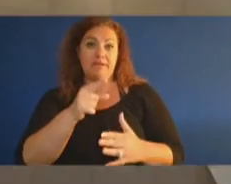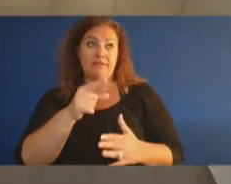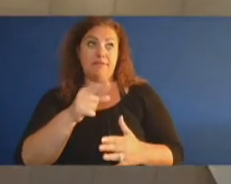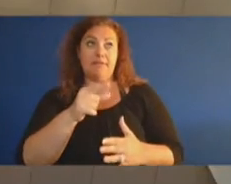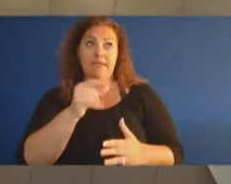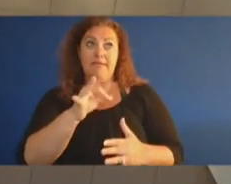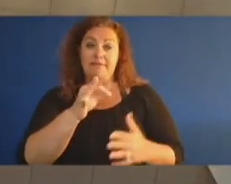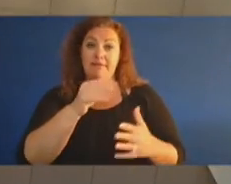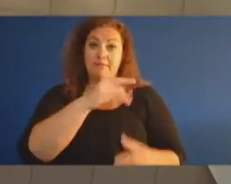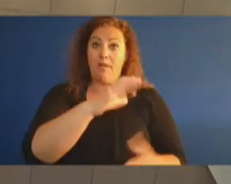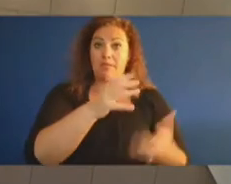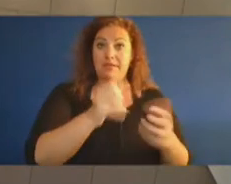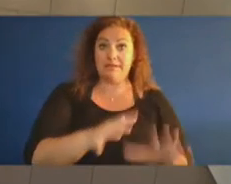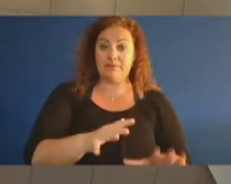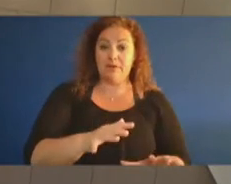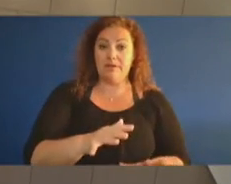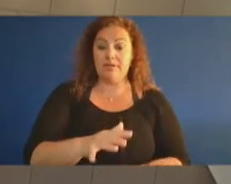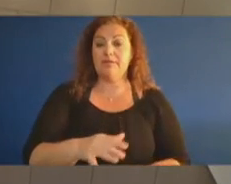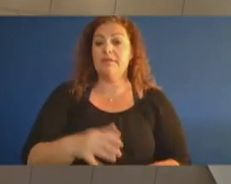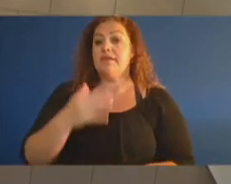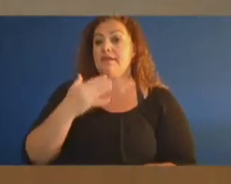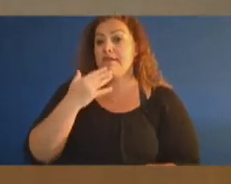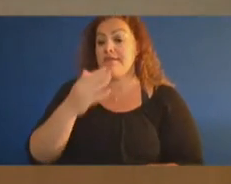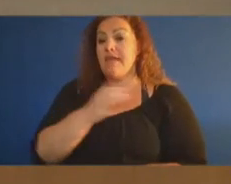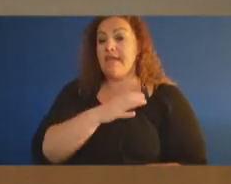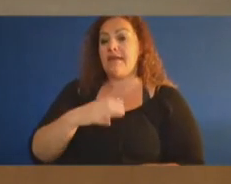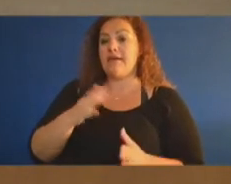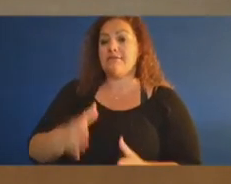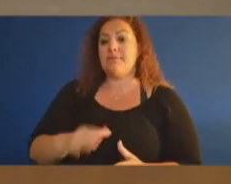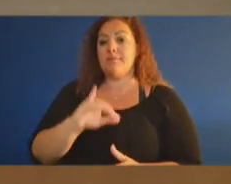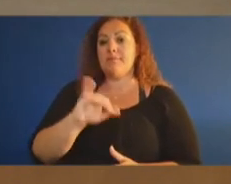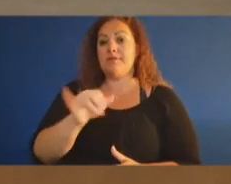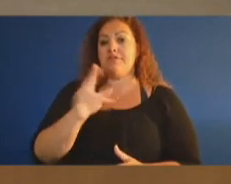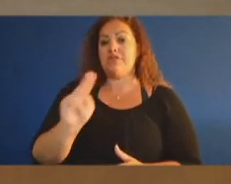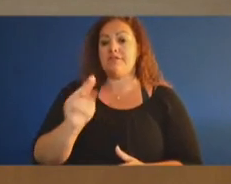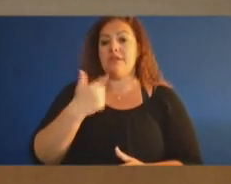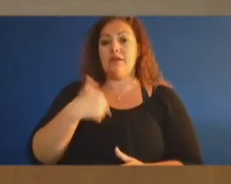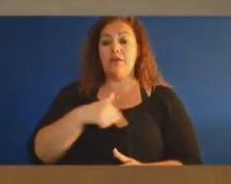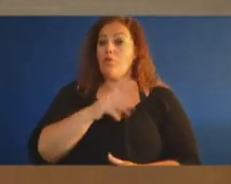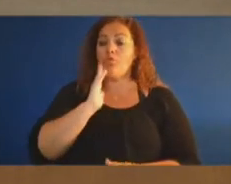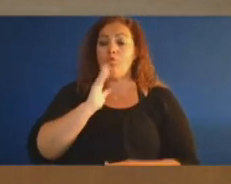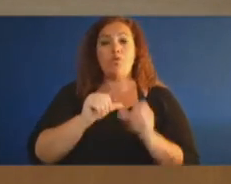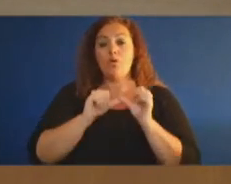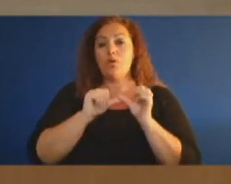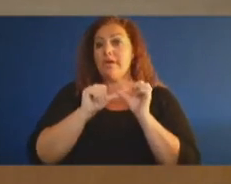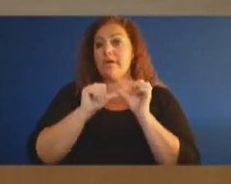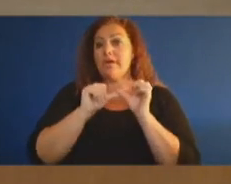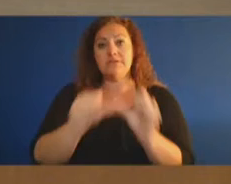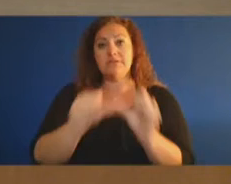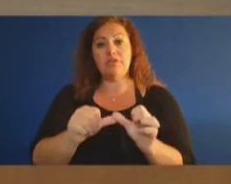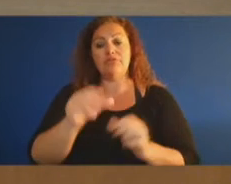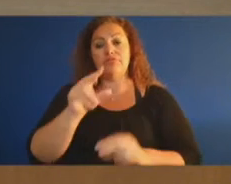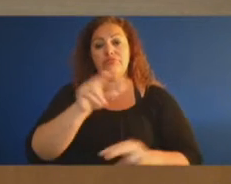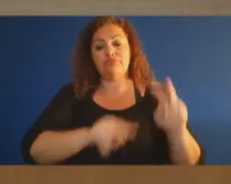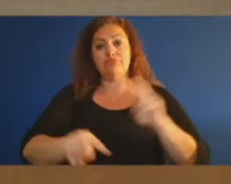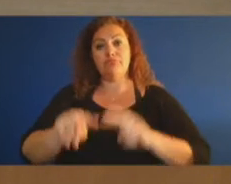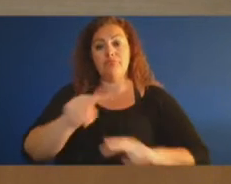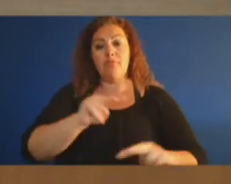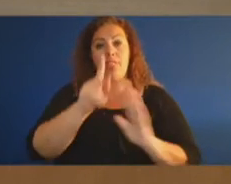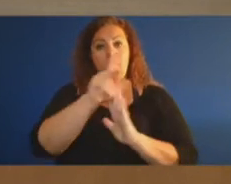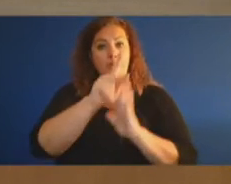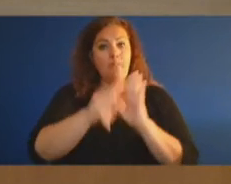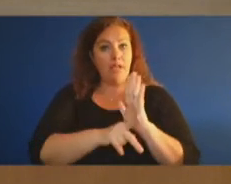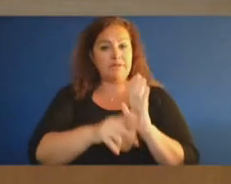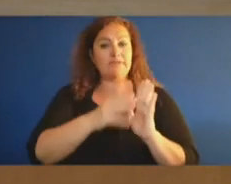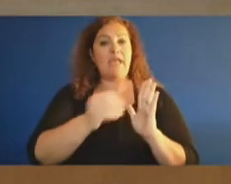wants um thank you uh council member Johnson for that question so I mean we will continue to look at our policies and our regulations through